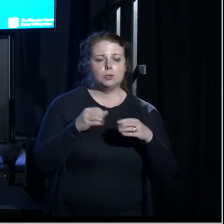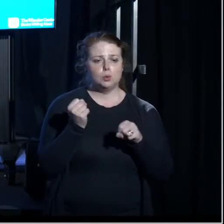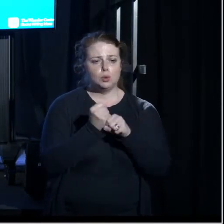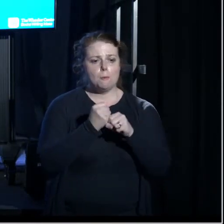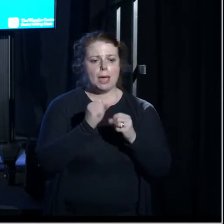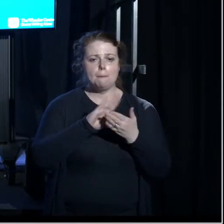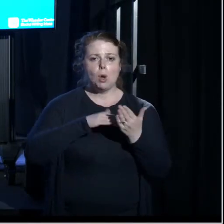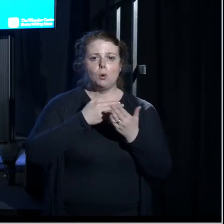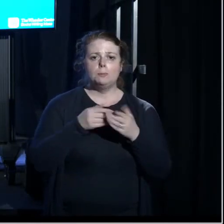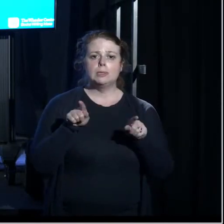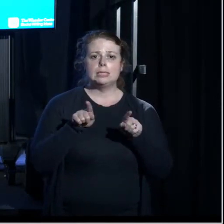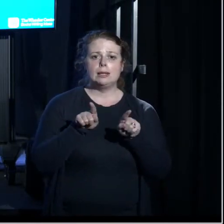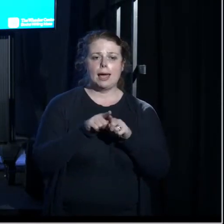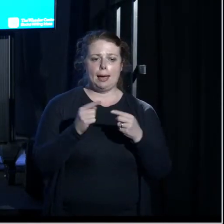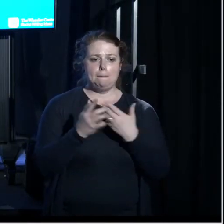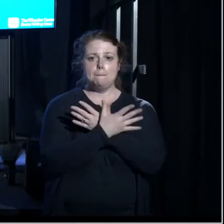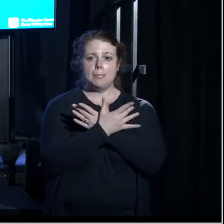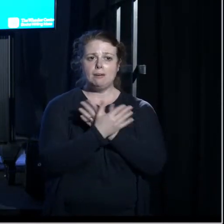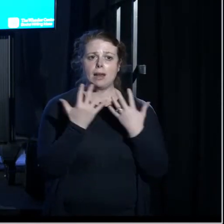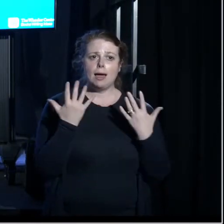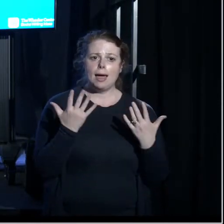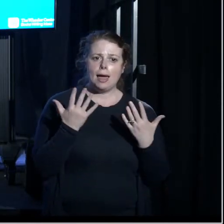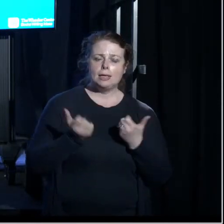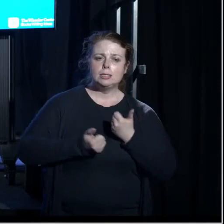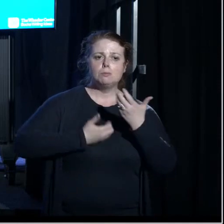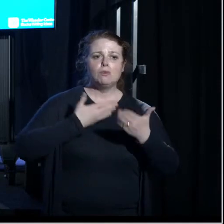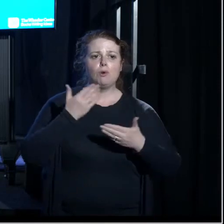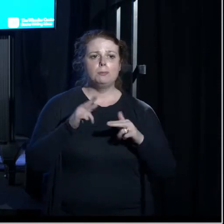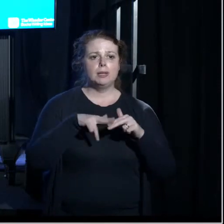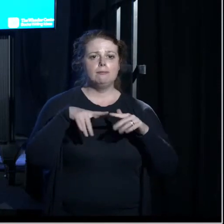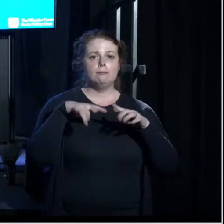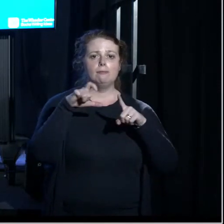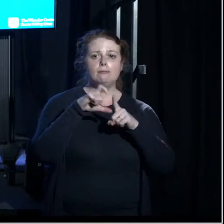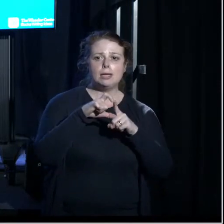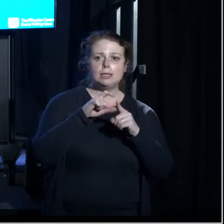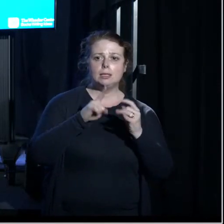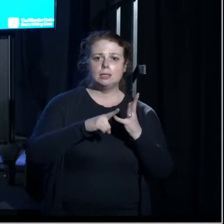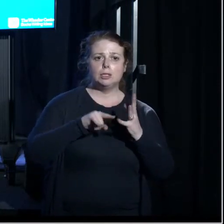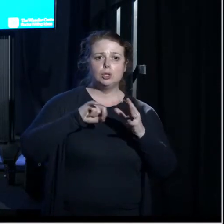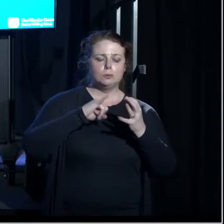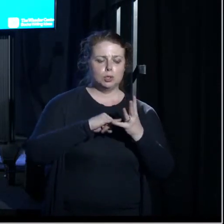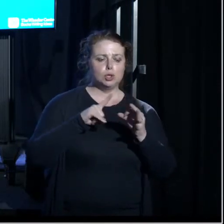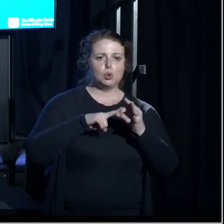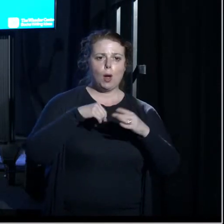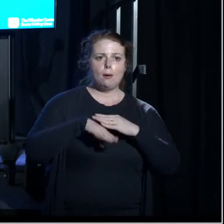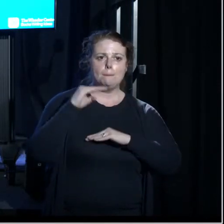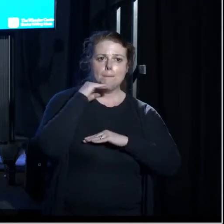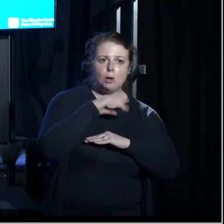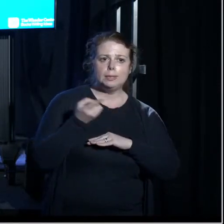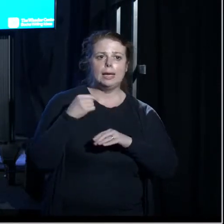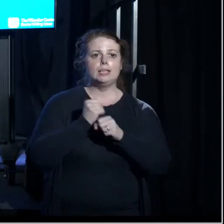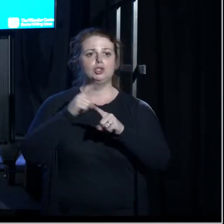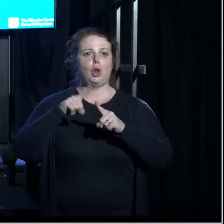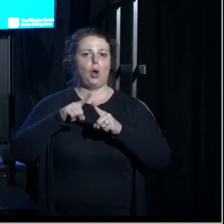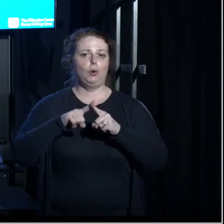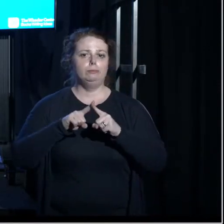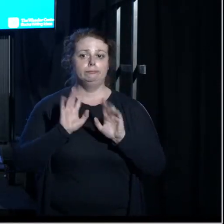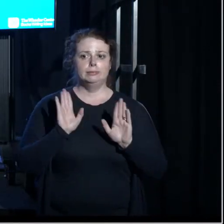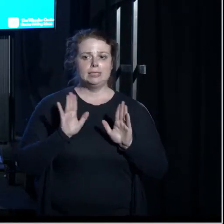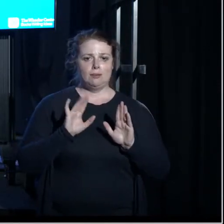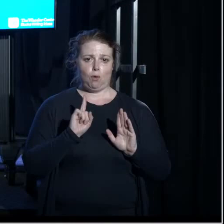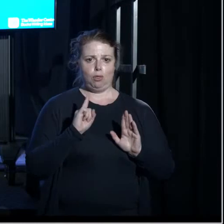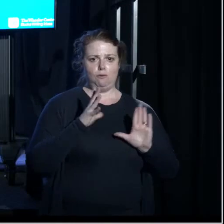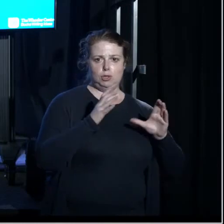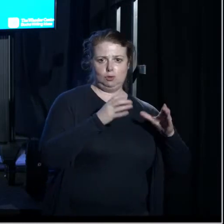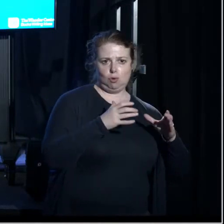which was performed at Federation Square in Melbourne and in Geelong. That's it for our first set, so to speak, and then